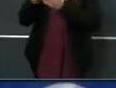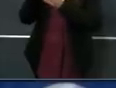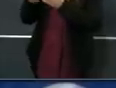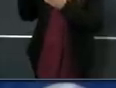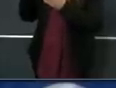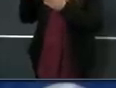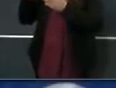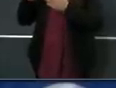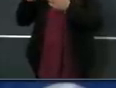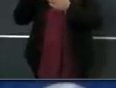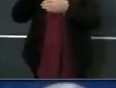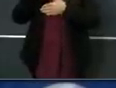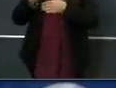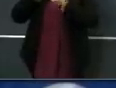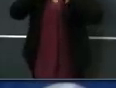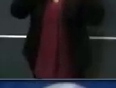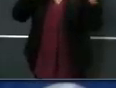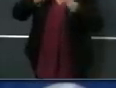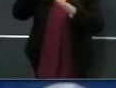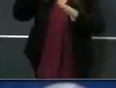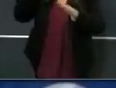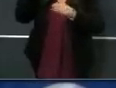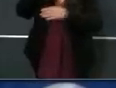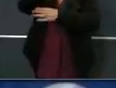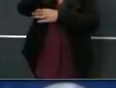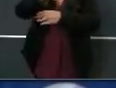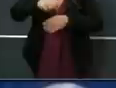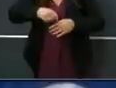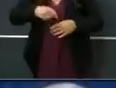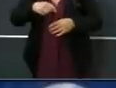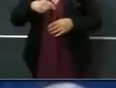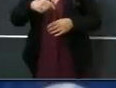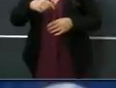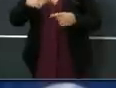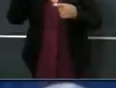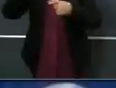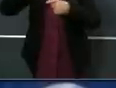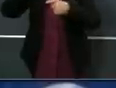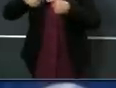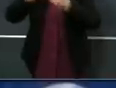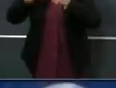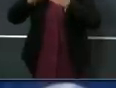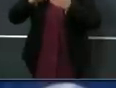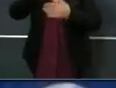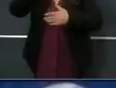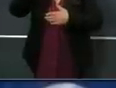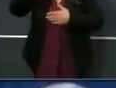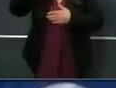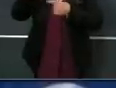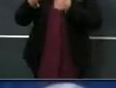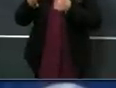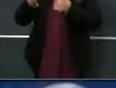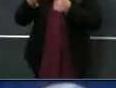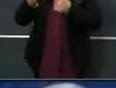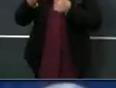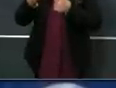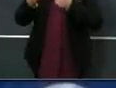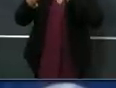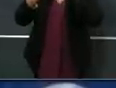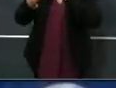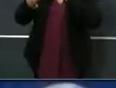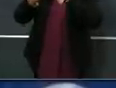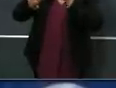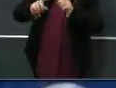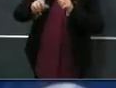disparities were even present then. For the Latino community, 40% of those that have tested